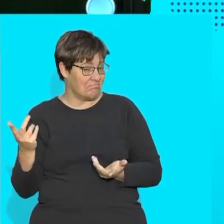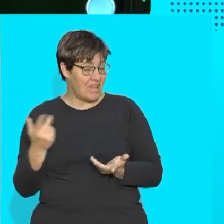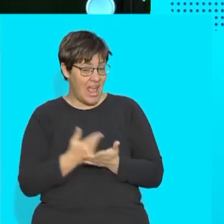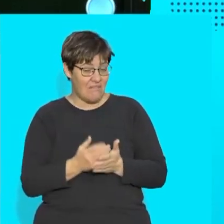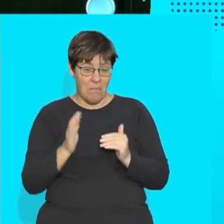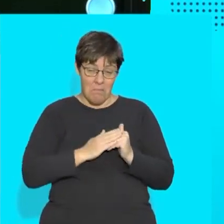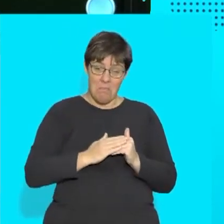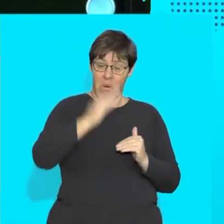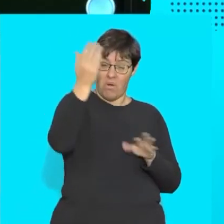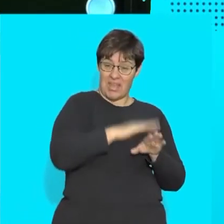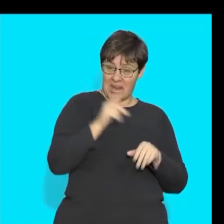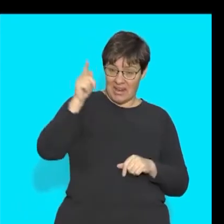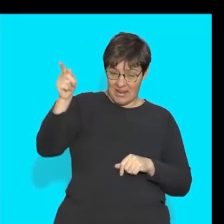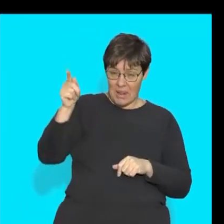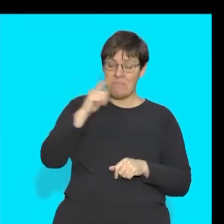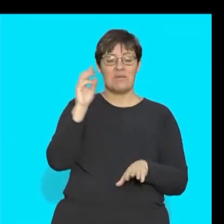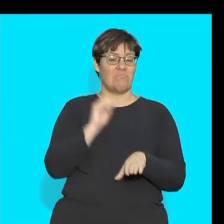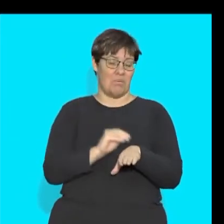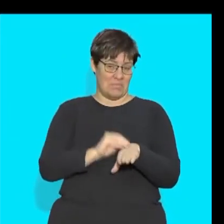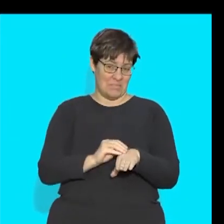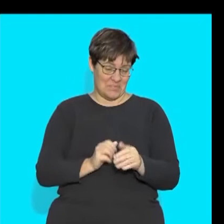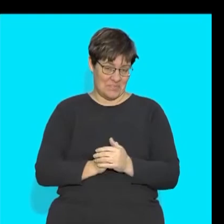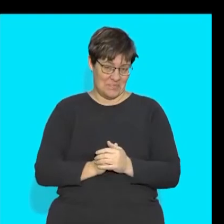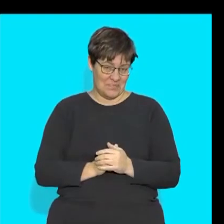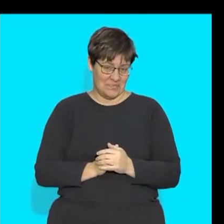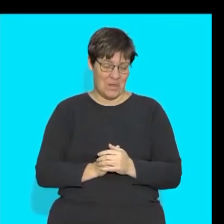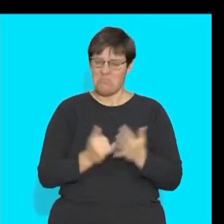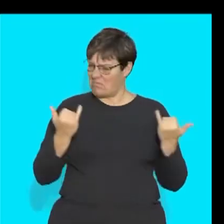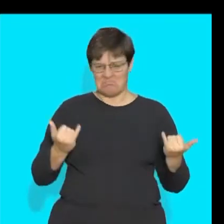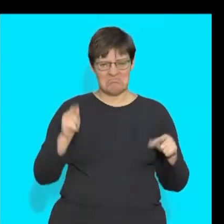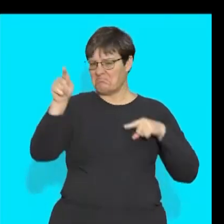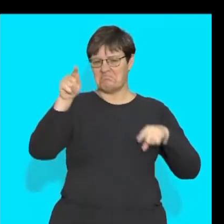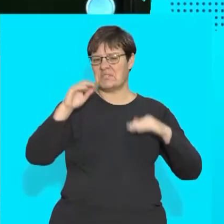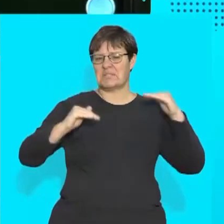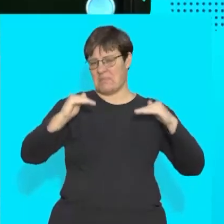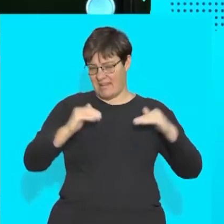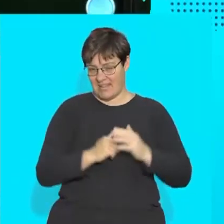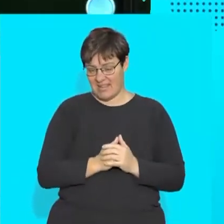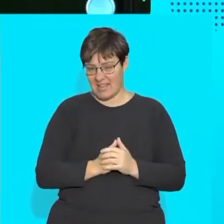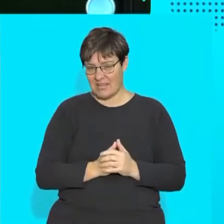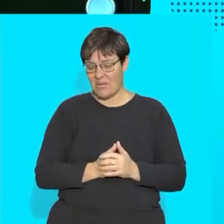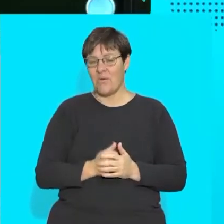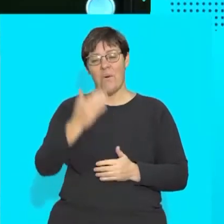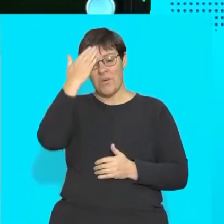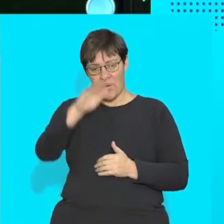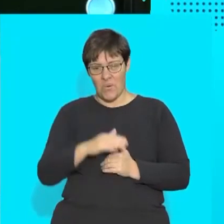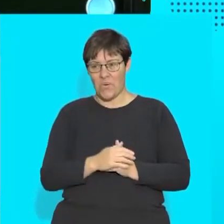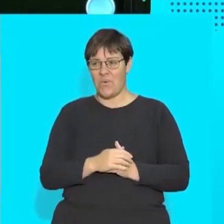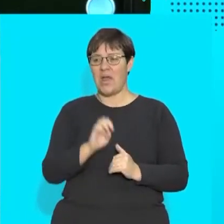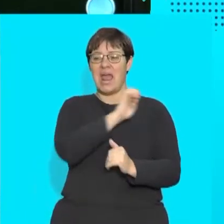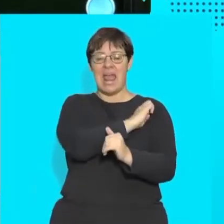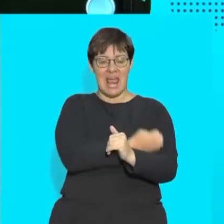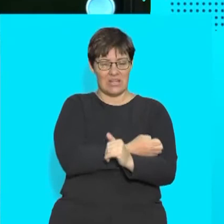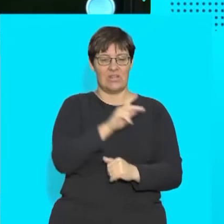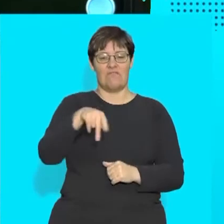more than that, I'd go, there's a problem. Okay, so we don't need to stress about it. So now we know what